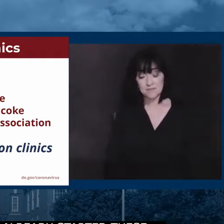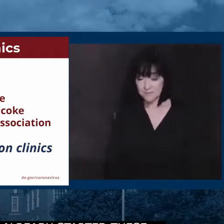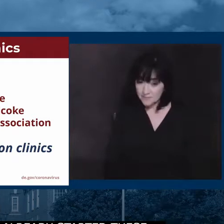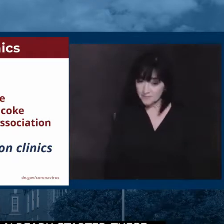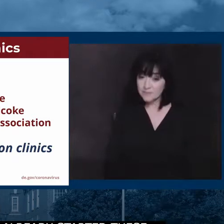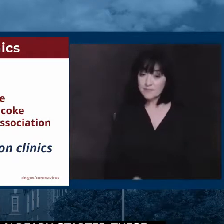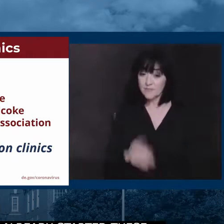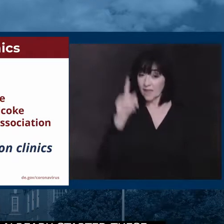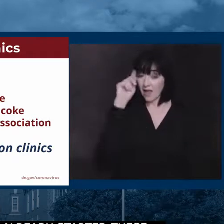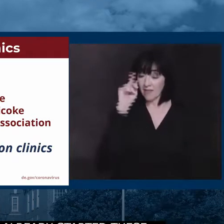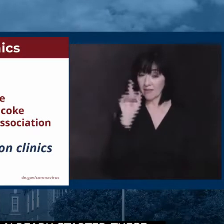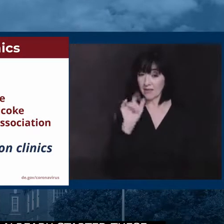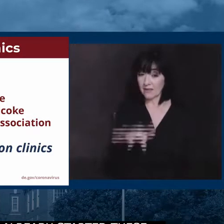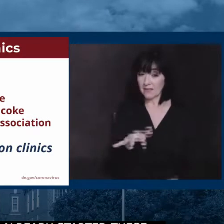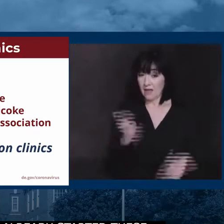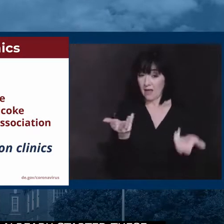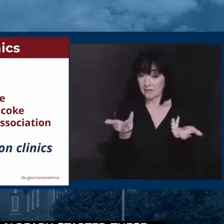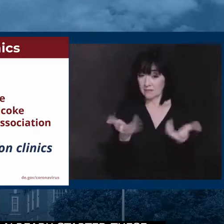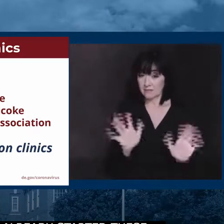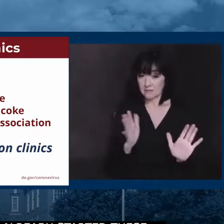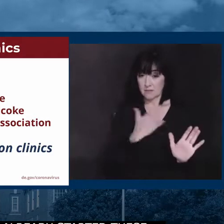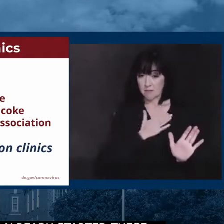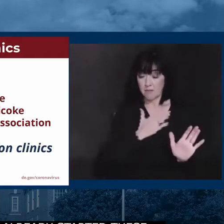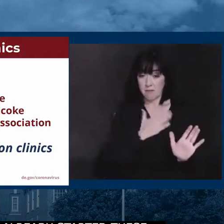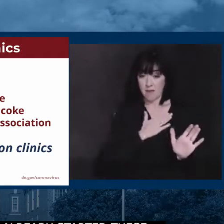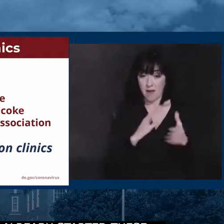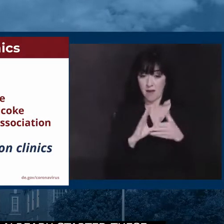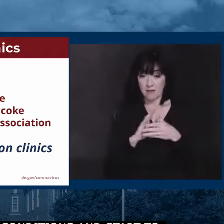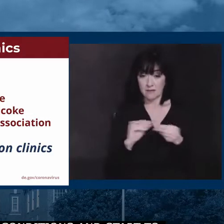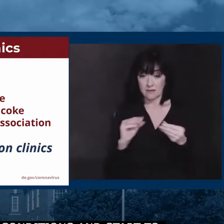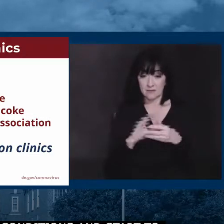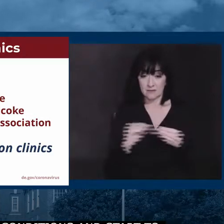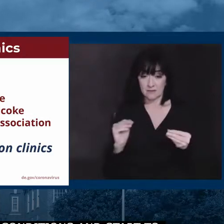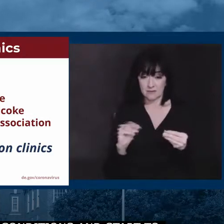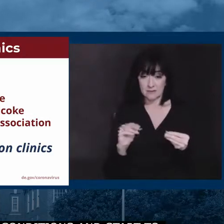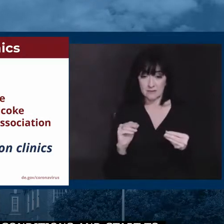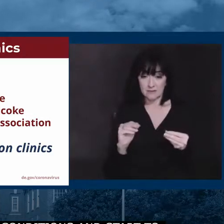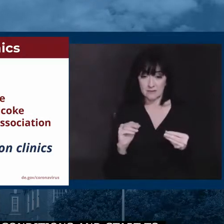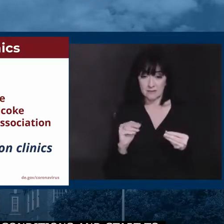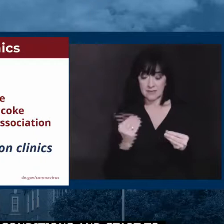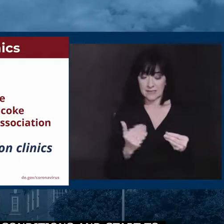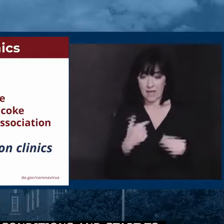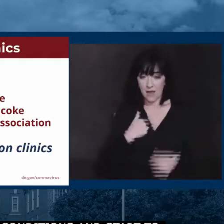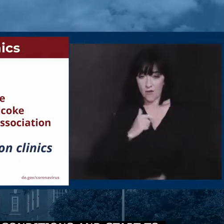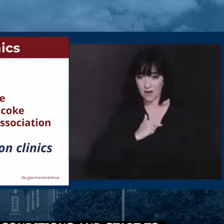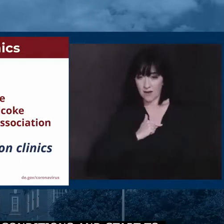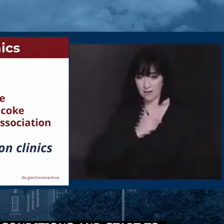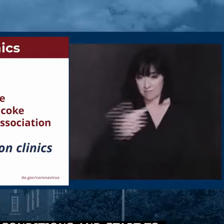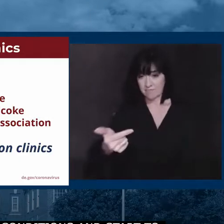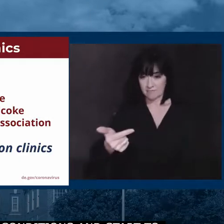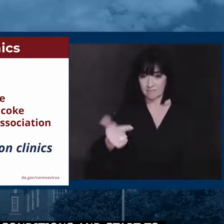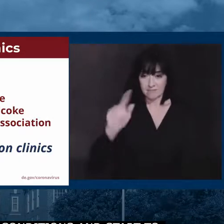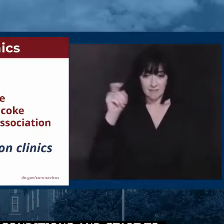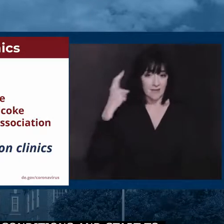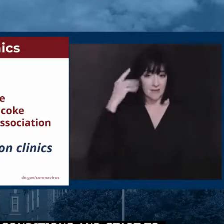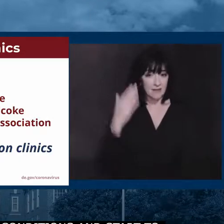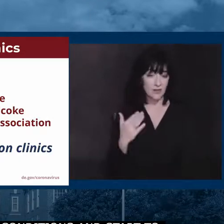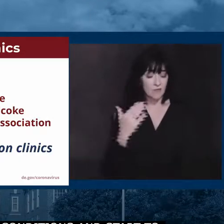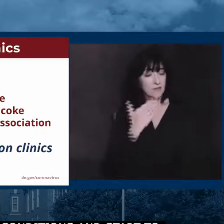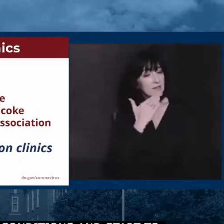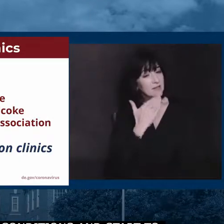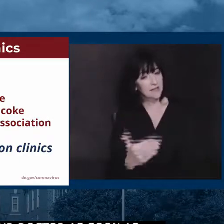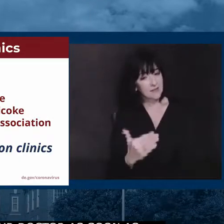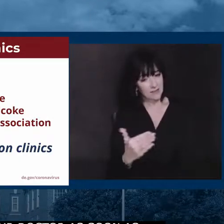So I think that is it for me, and I'm going to hand it back to the governor. Thank you very